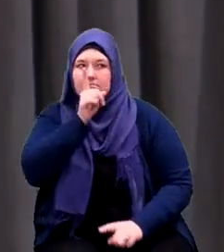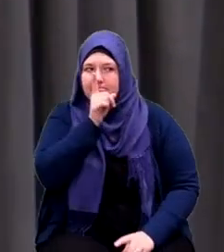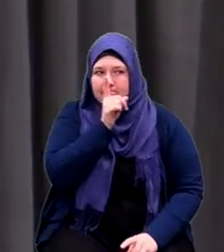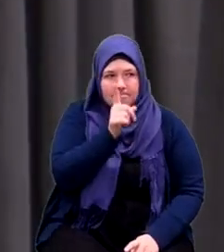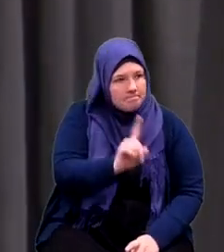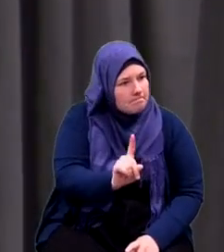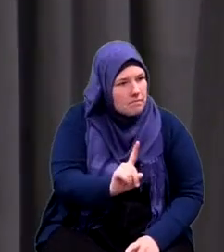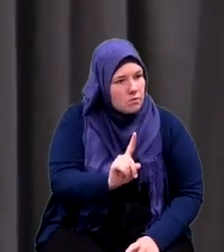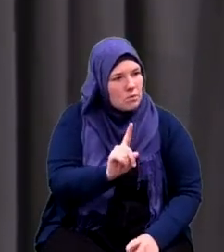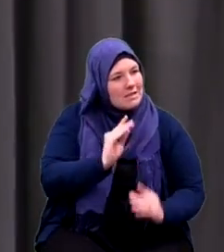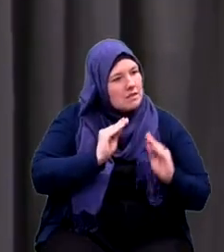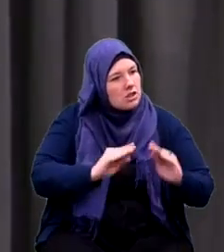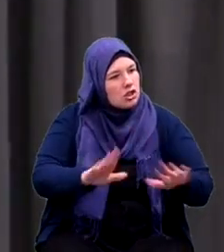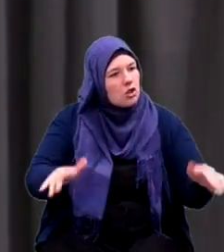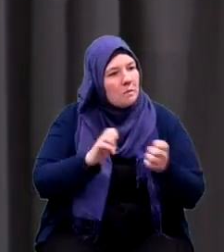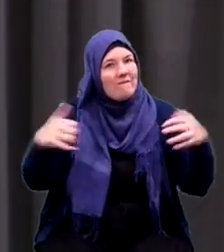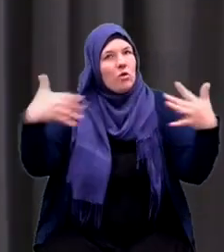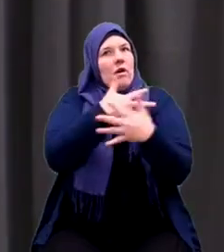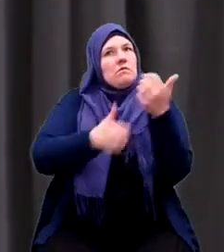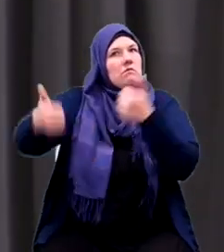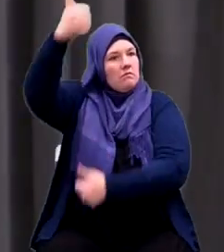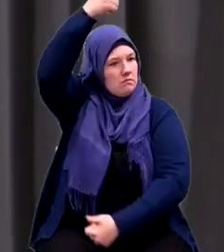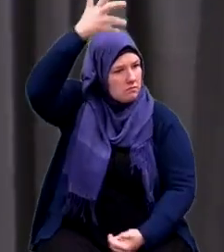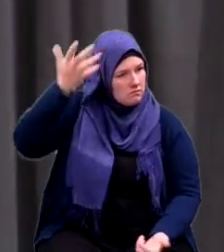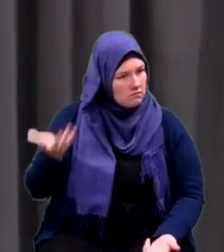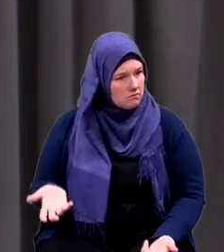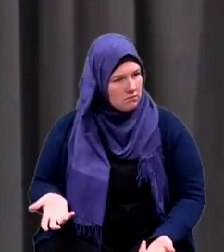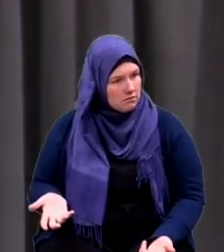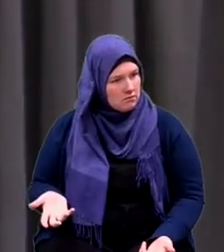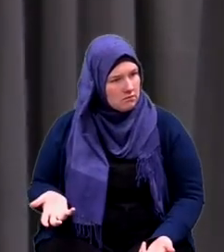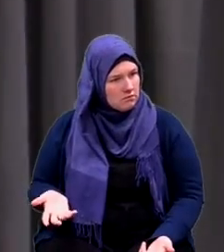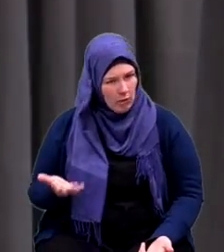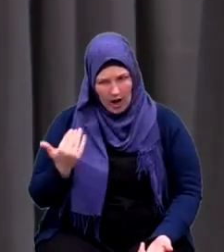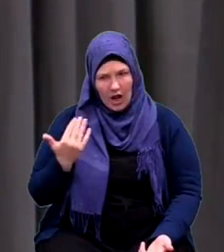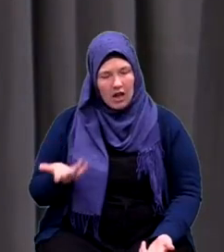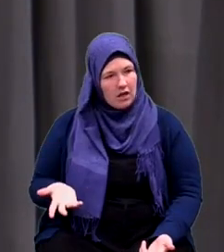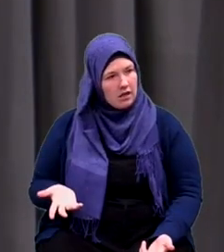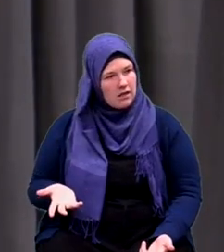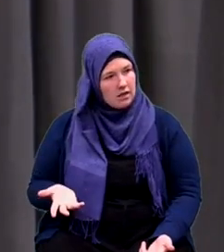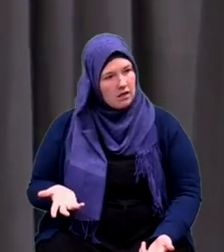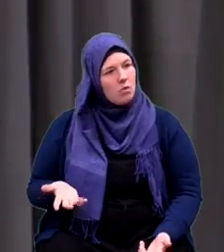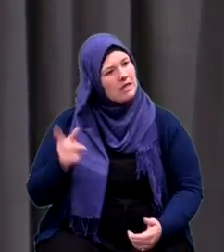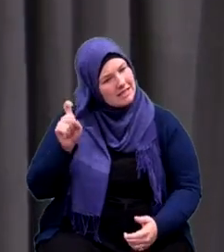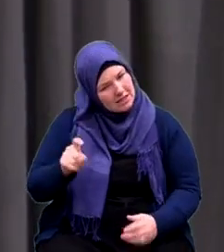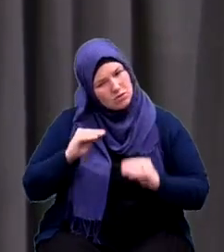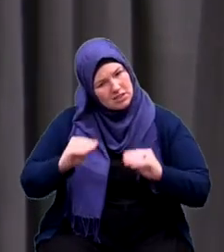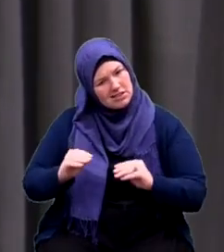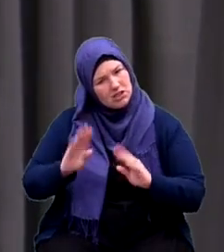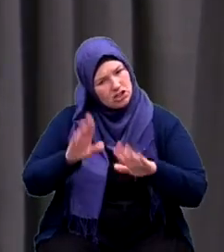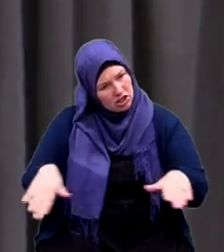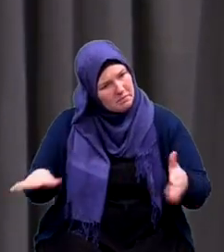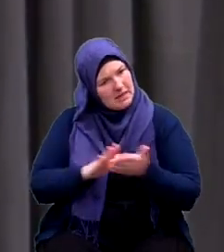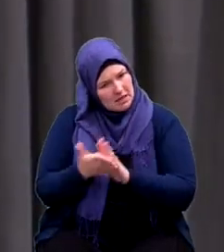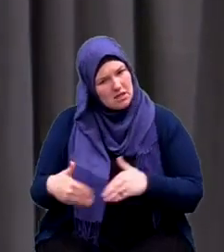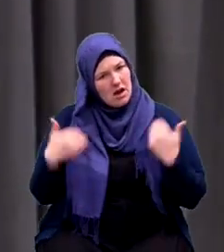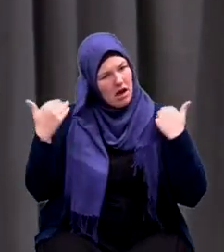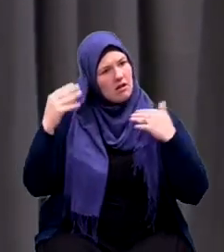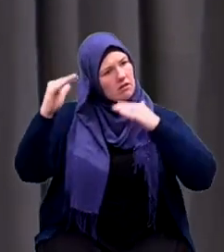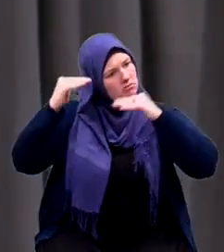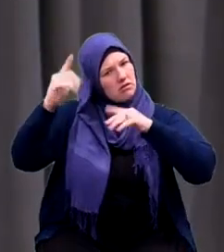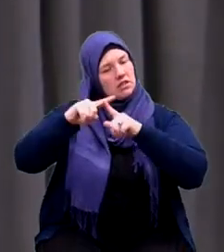We need to challenge our children to be men at young age. As we mentioned last